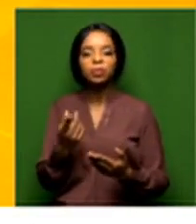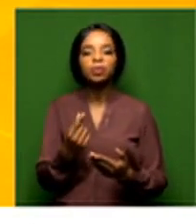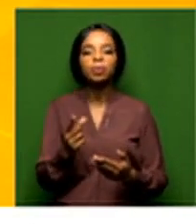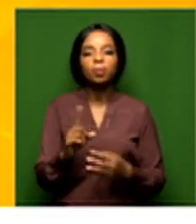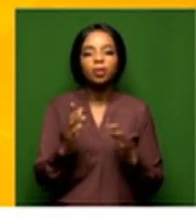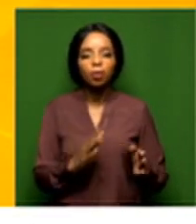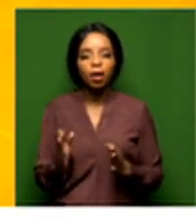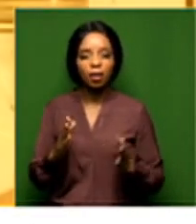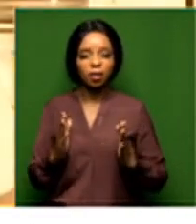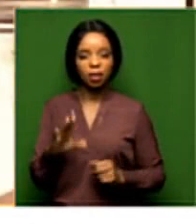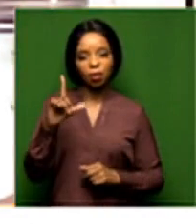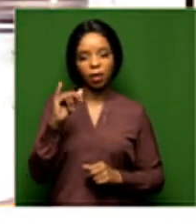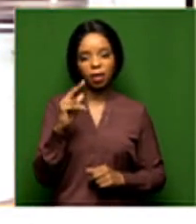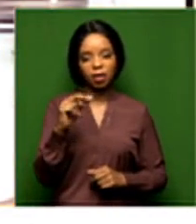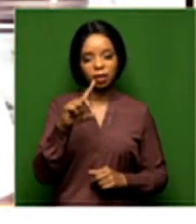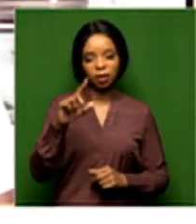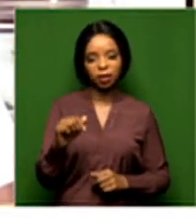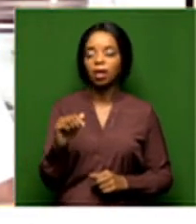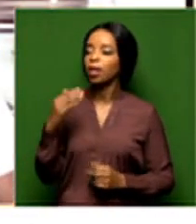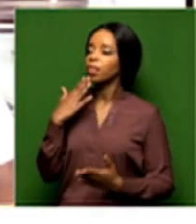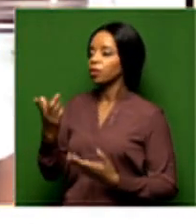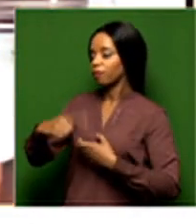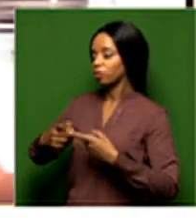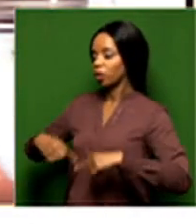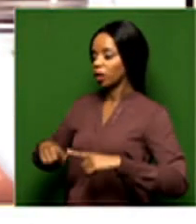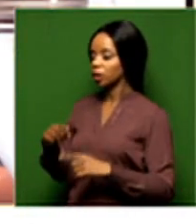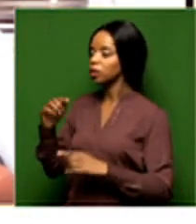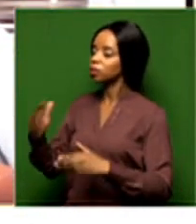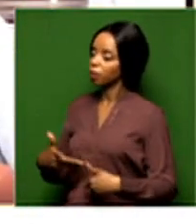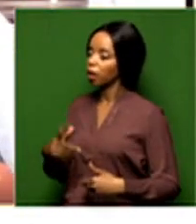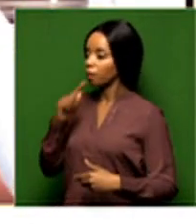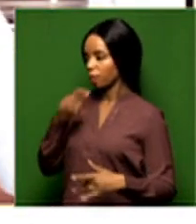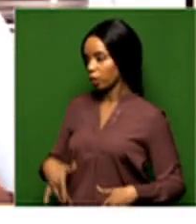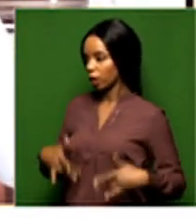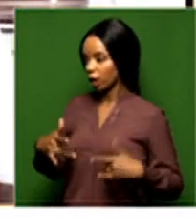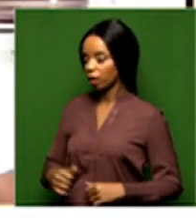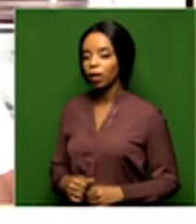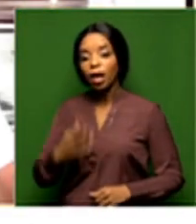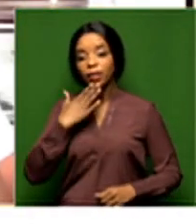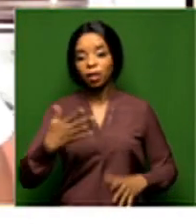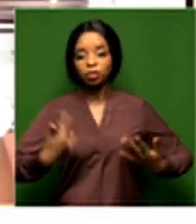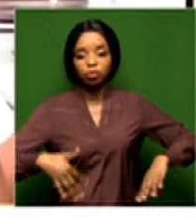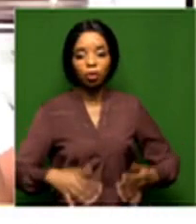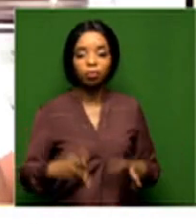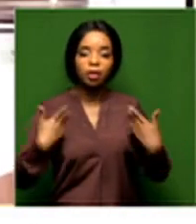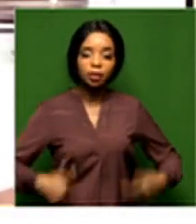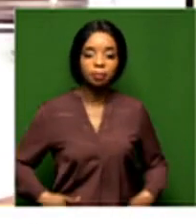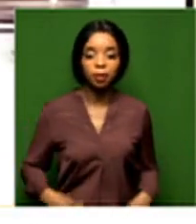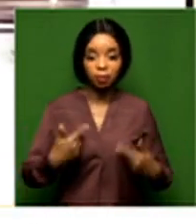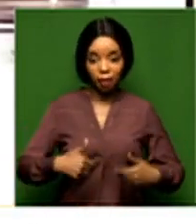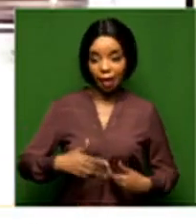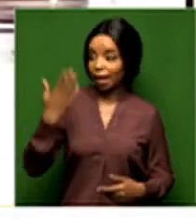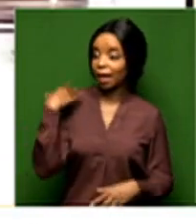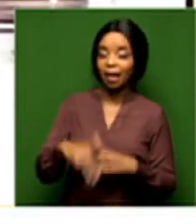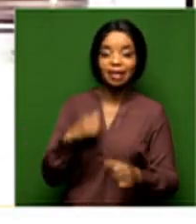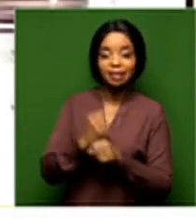organiser, Linda Ginya. Linda, a very good morning to you. Thanks for joining us. Welcome to Morning Live. Thank you so much for having me. Actually, last